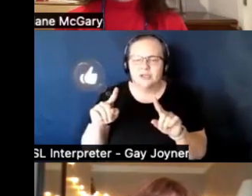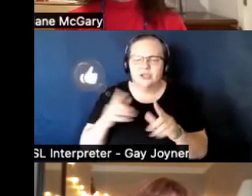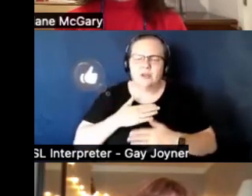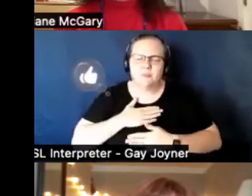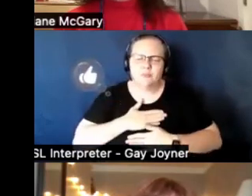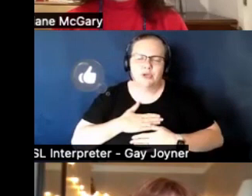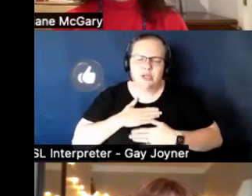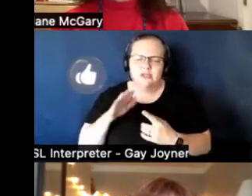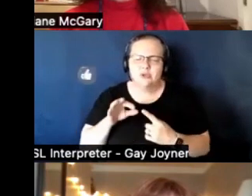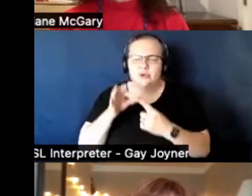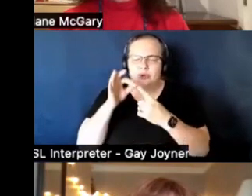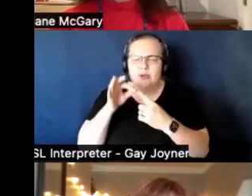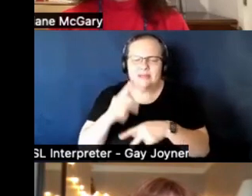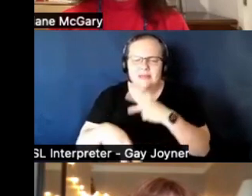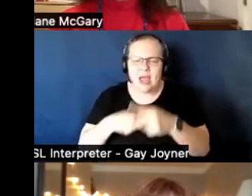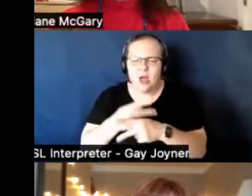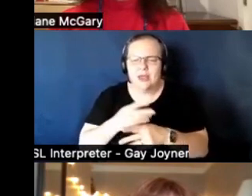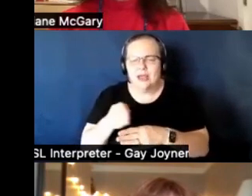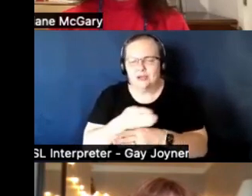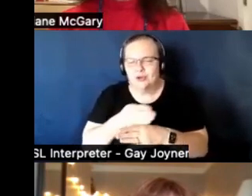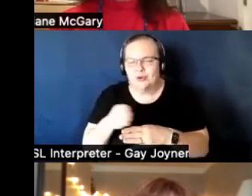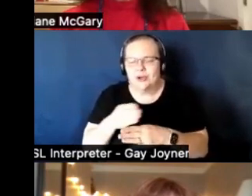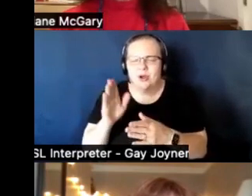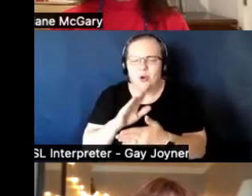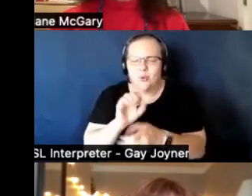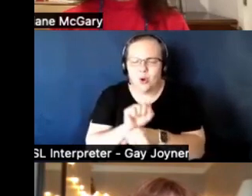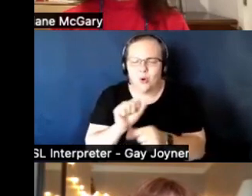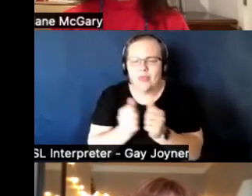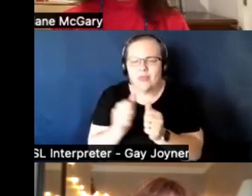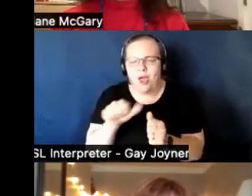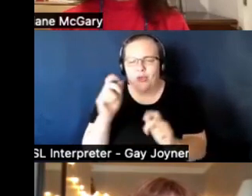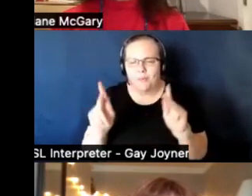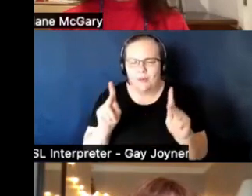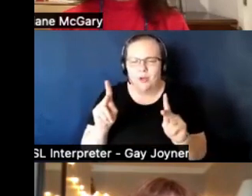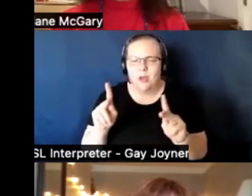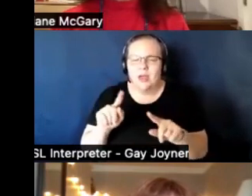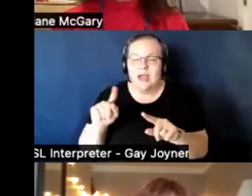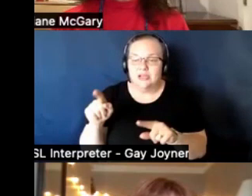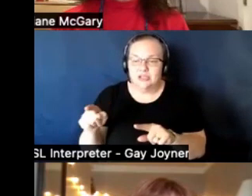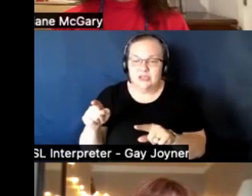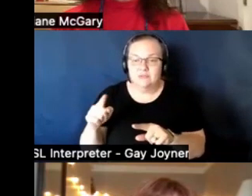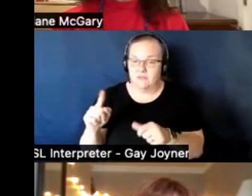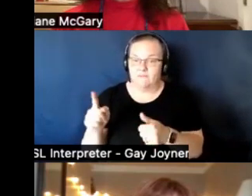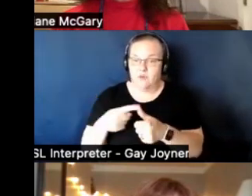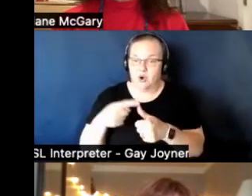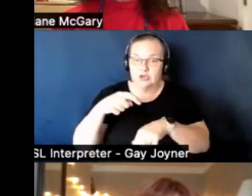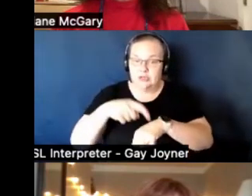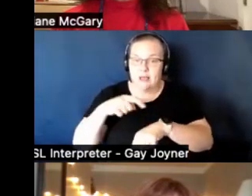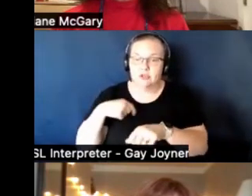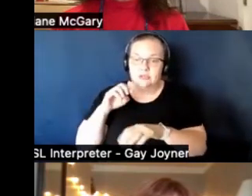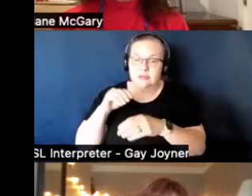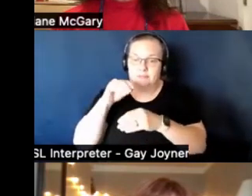with others. This is the first time Emmy has entered an art contest. She is thrilled for this honor from Dracut Arts,